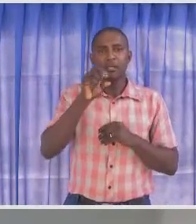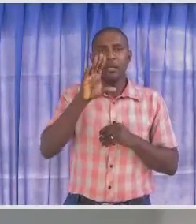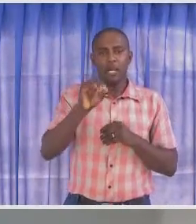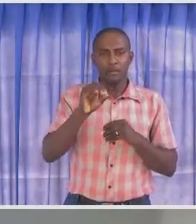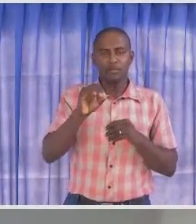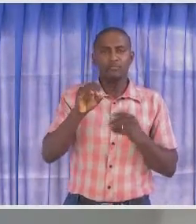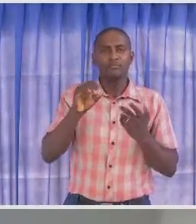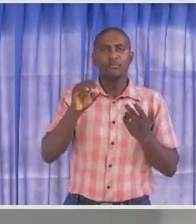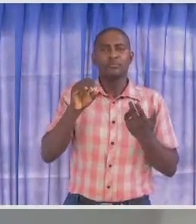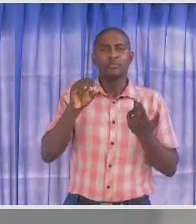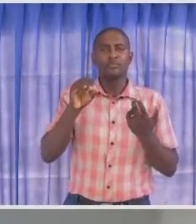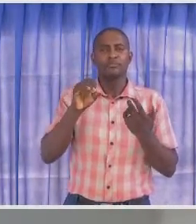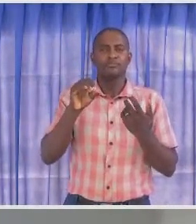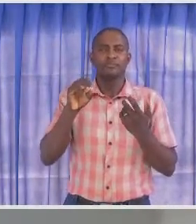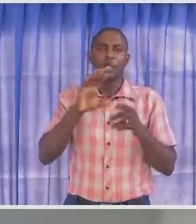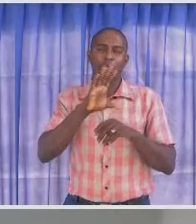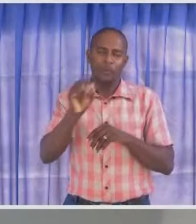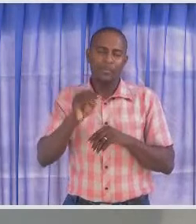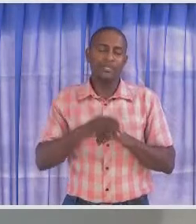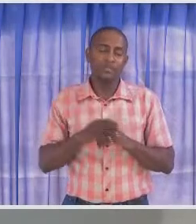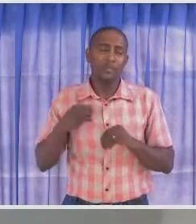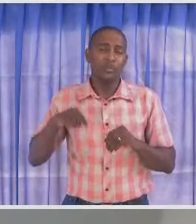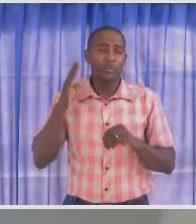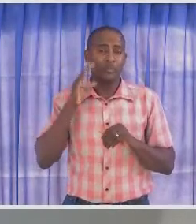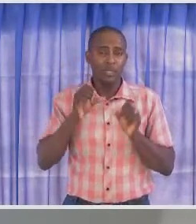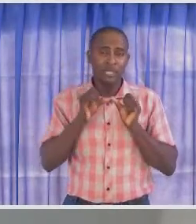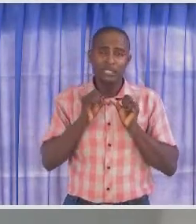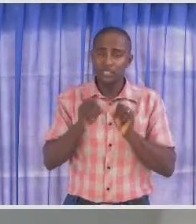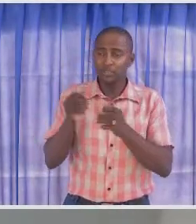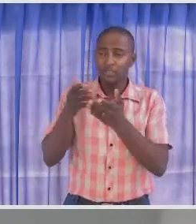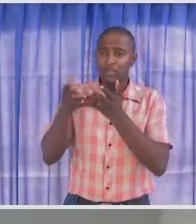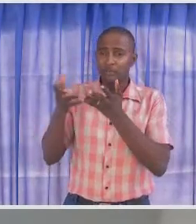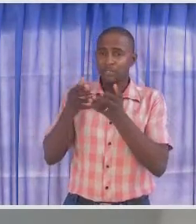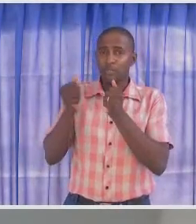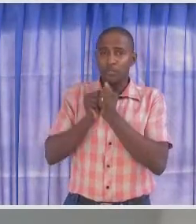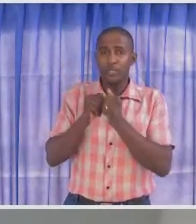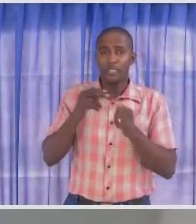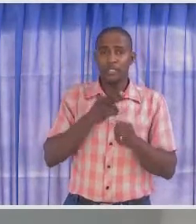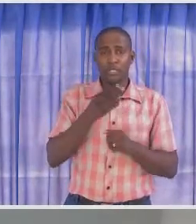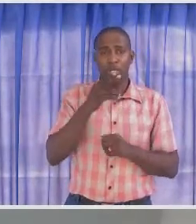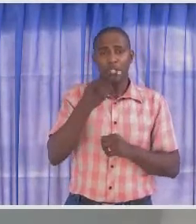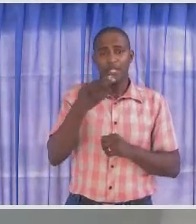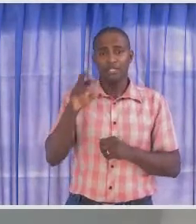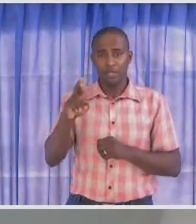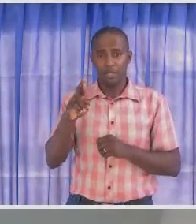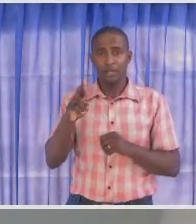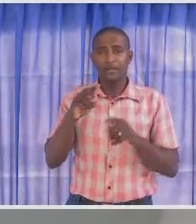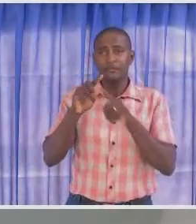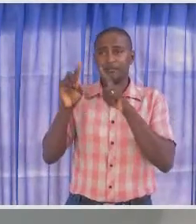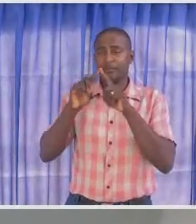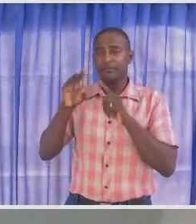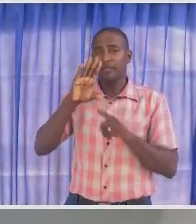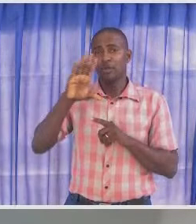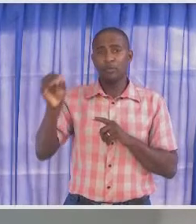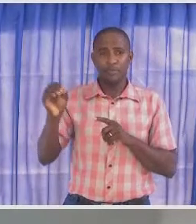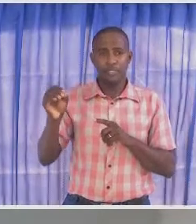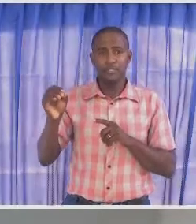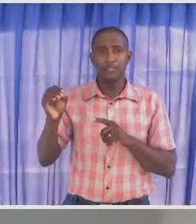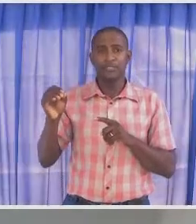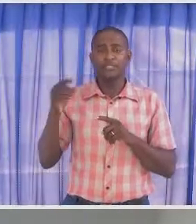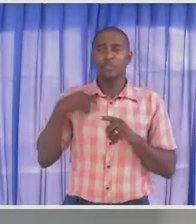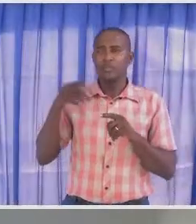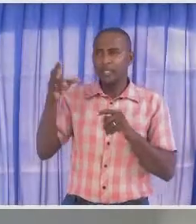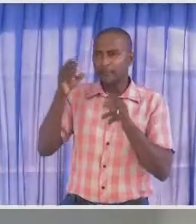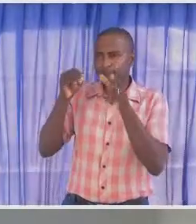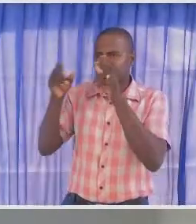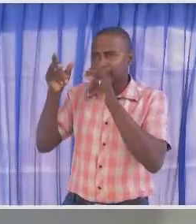allied fields. We will continue consultations with human resource managers of companies to ascertain